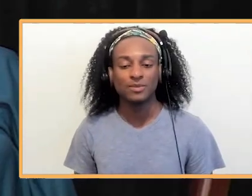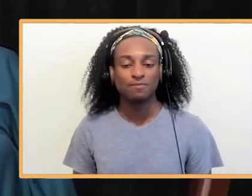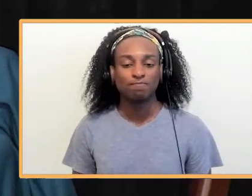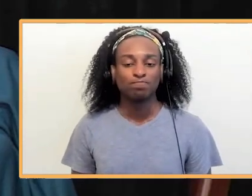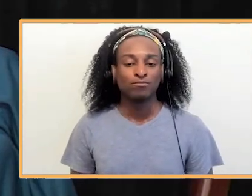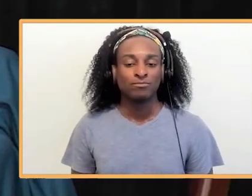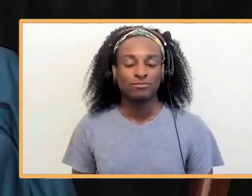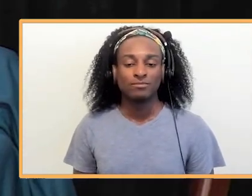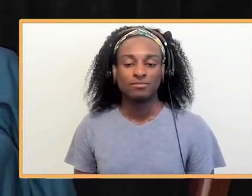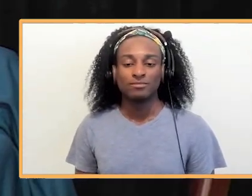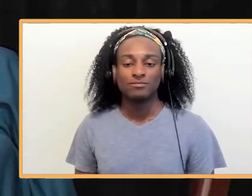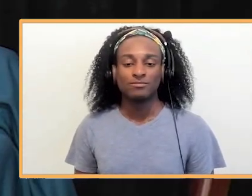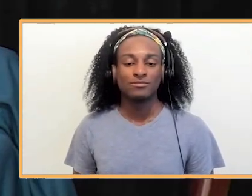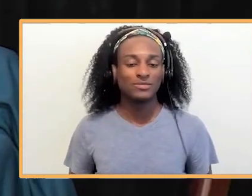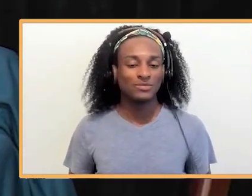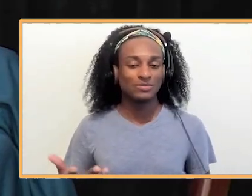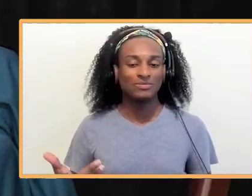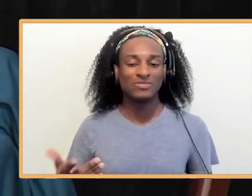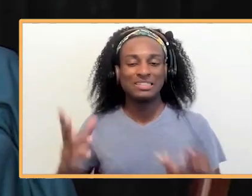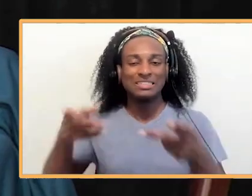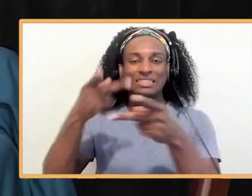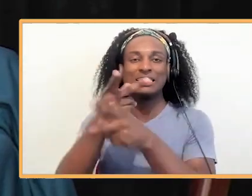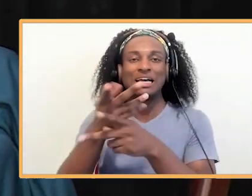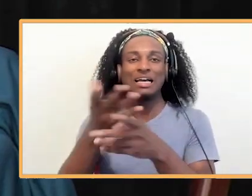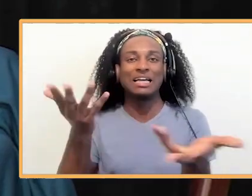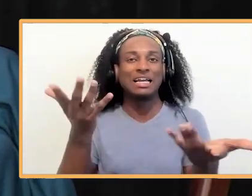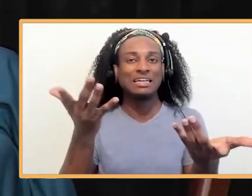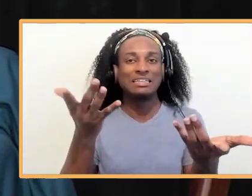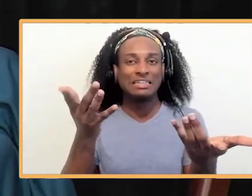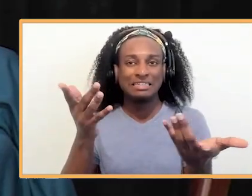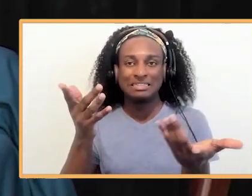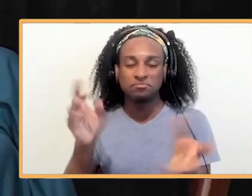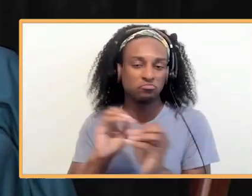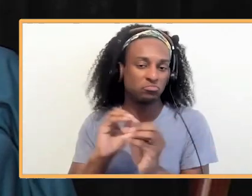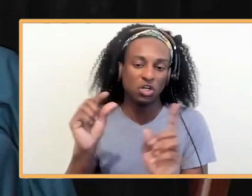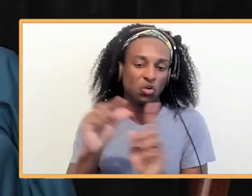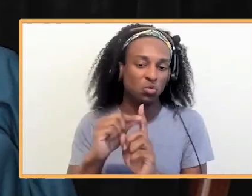I don't have a word for this, it's something that exists here.